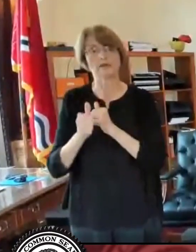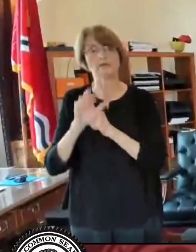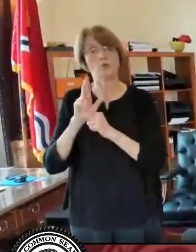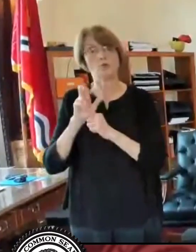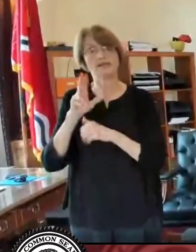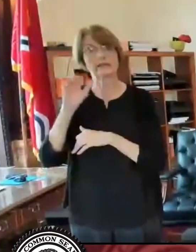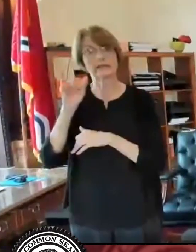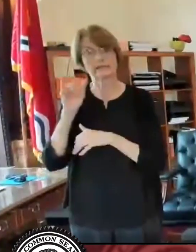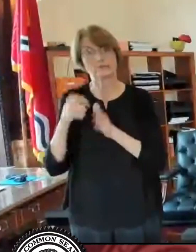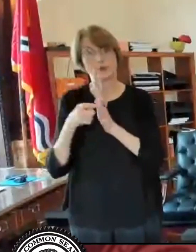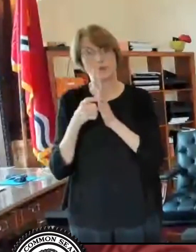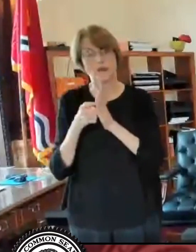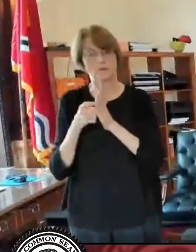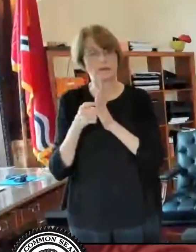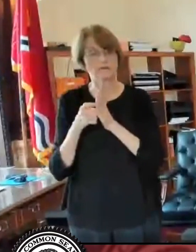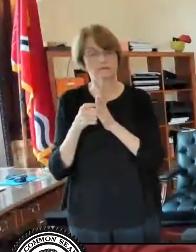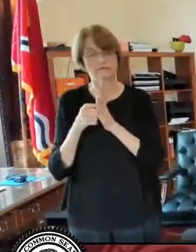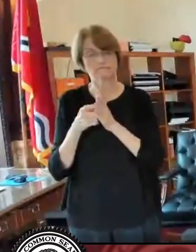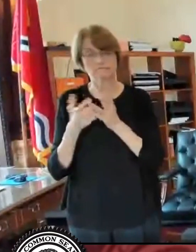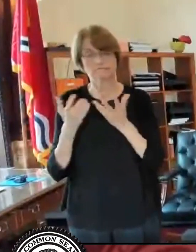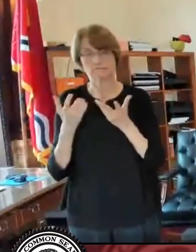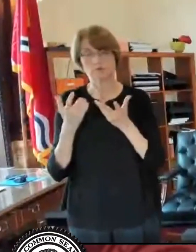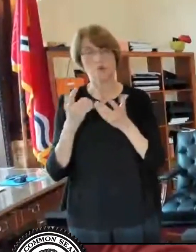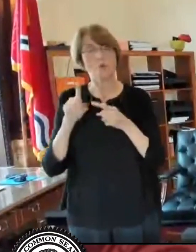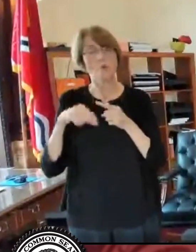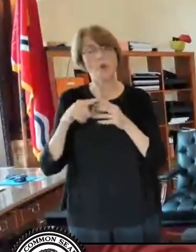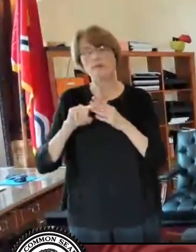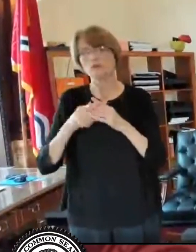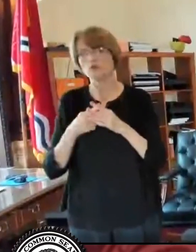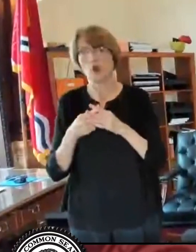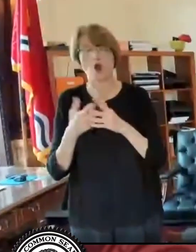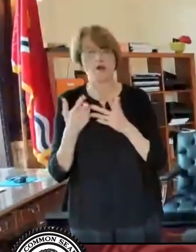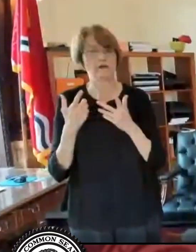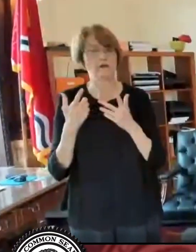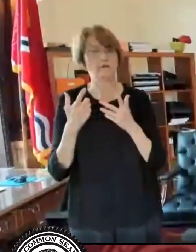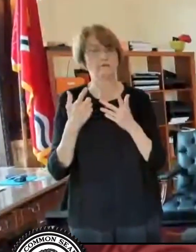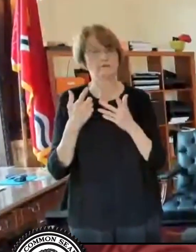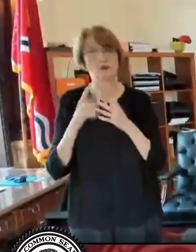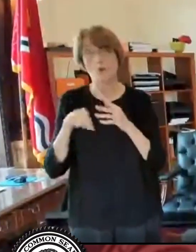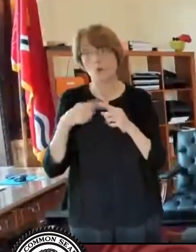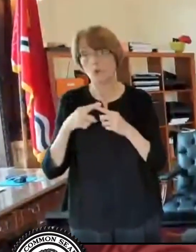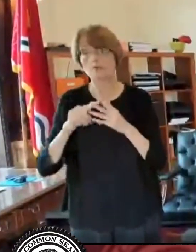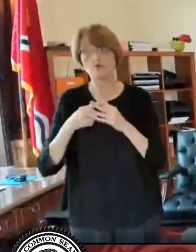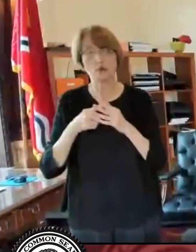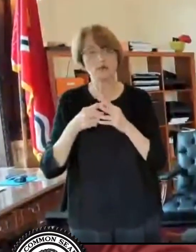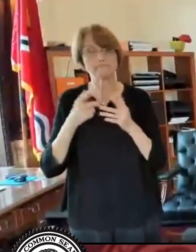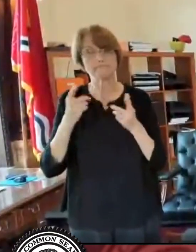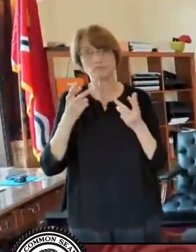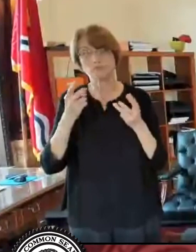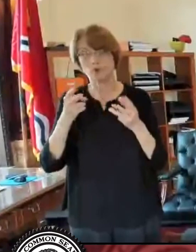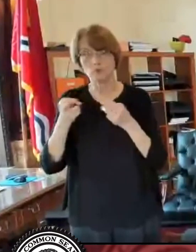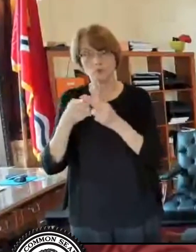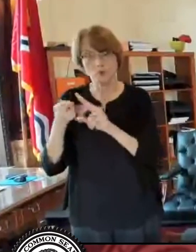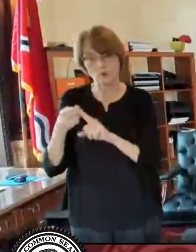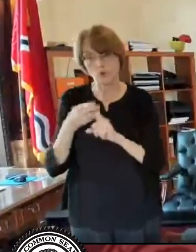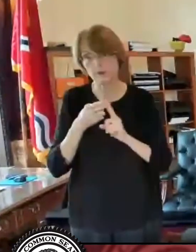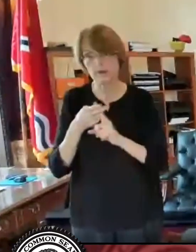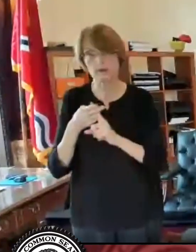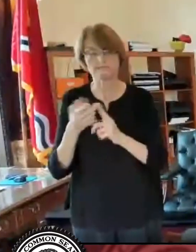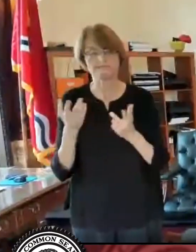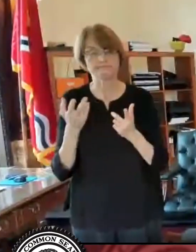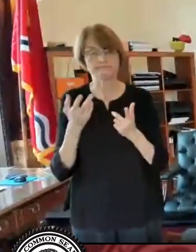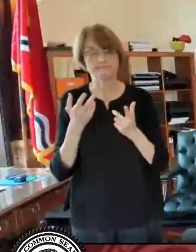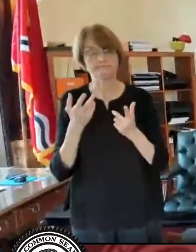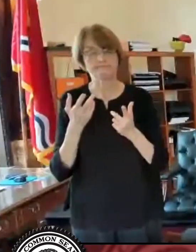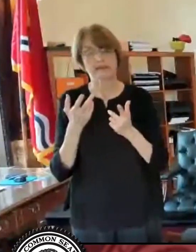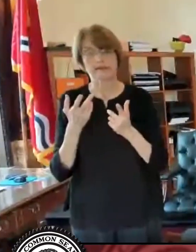effect? When does recruiting begin, and how is it going to attract new officers? So, as you may know, House Bill number 46